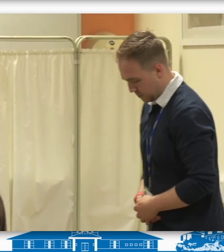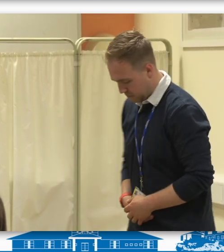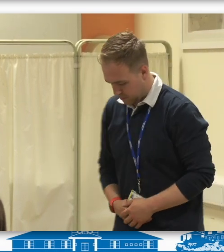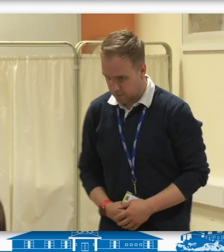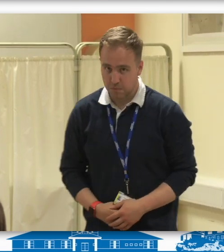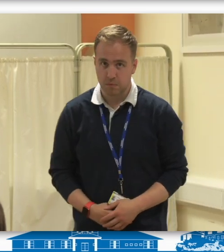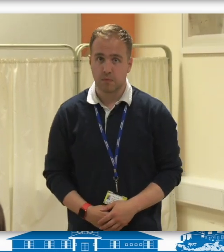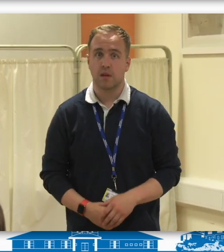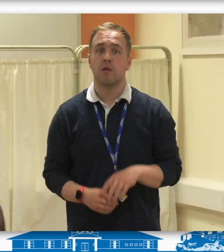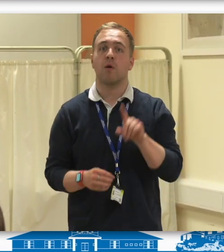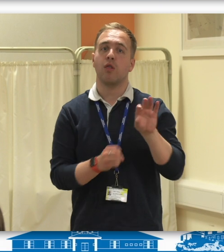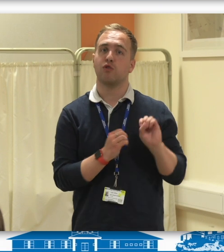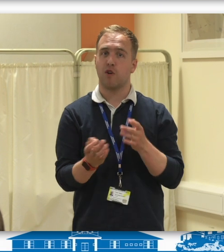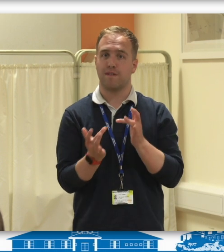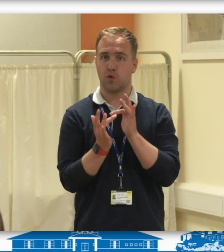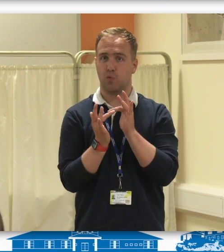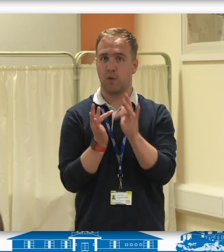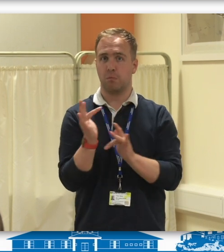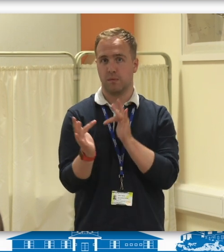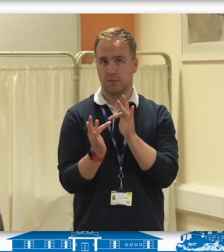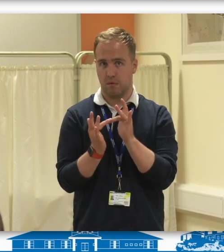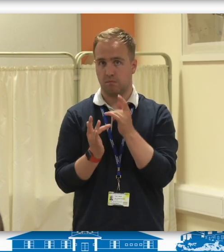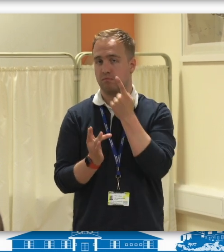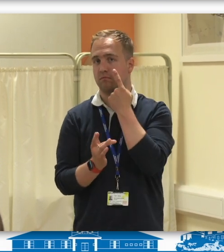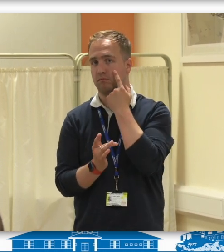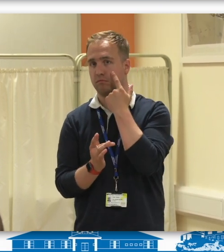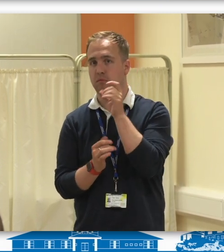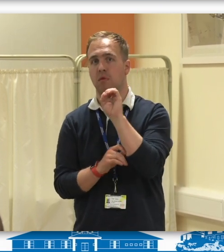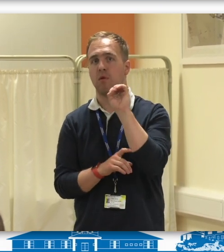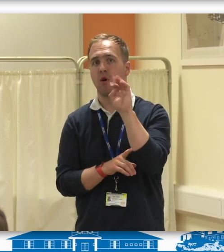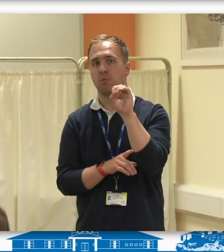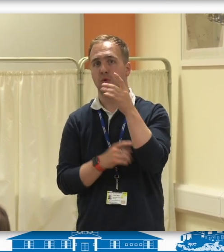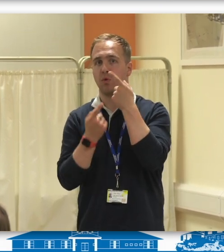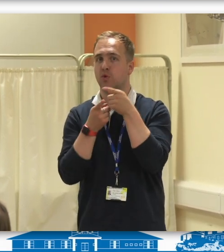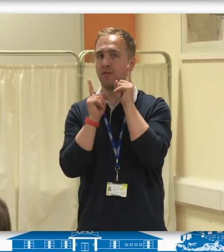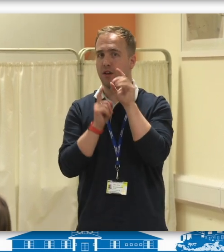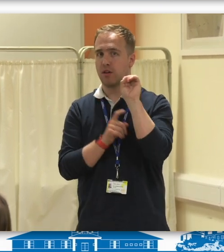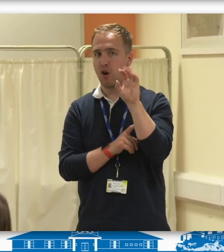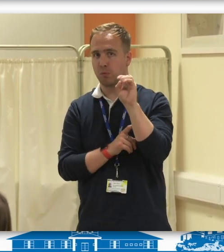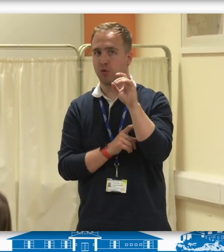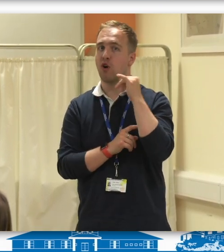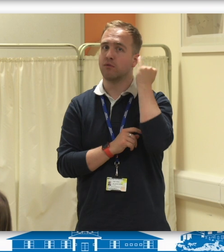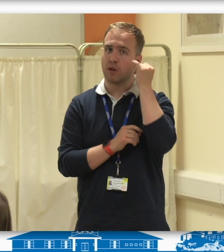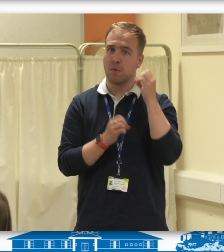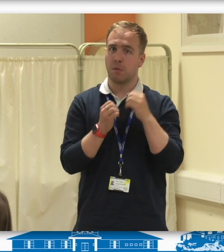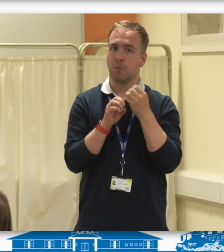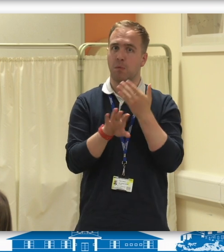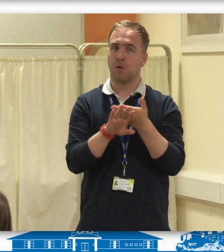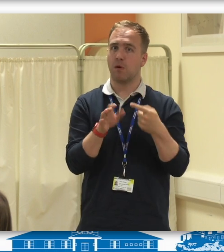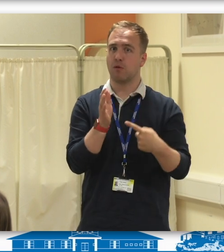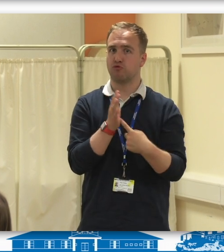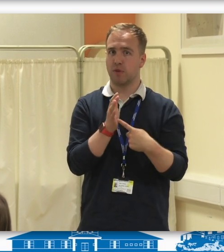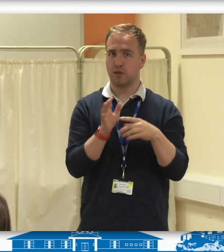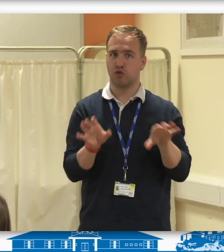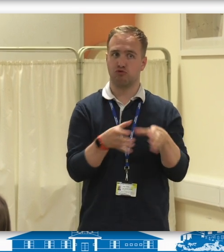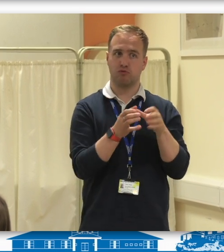So our service website, which can be found on the hospital, the University Hospitals of Derby and Burton